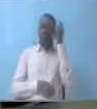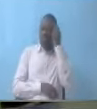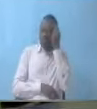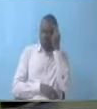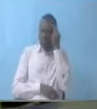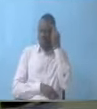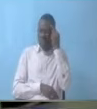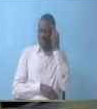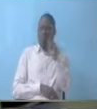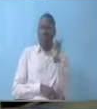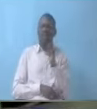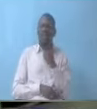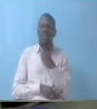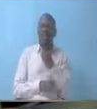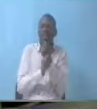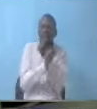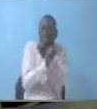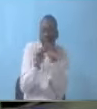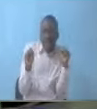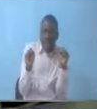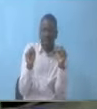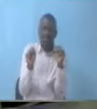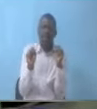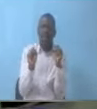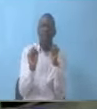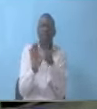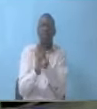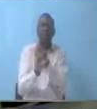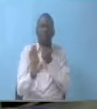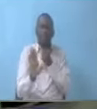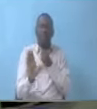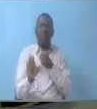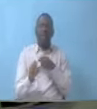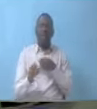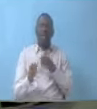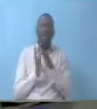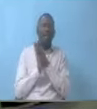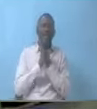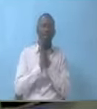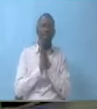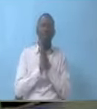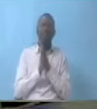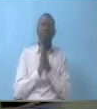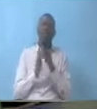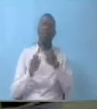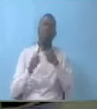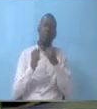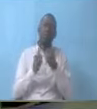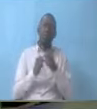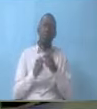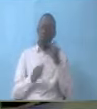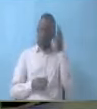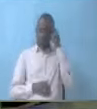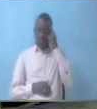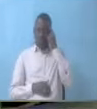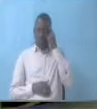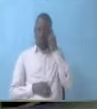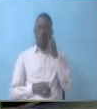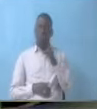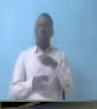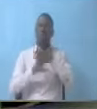against abuse that are inbuilt in these laws, considering already that